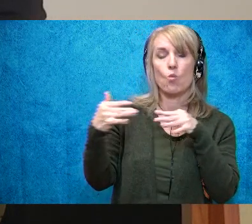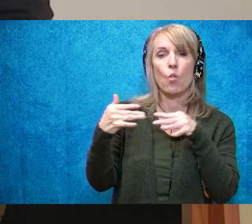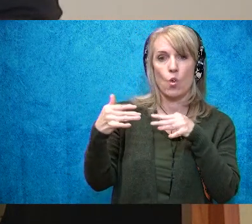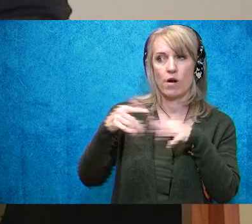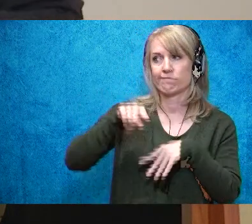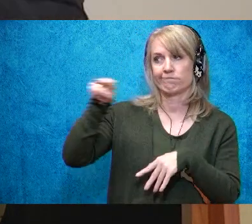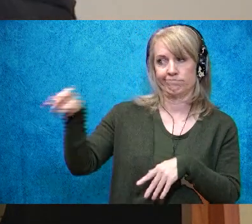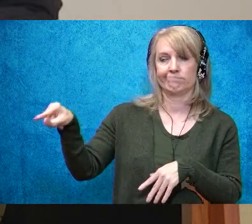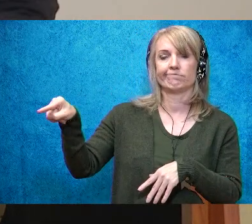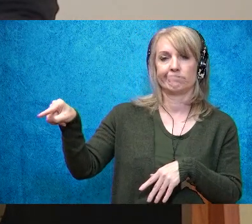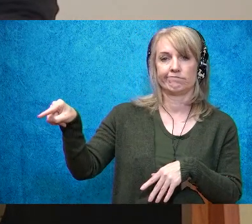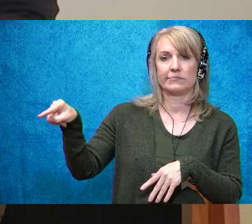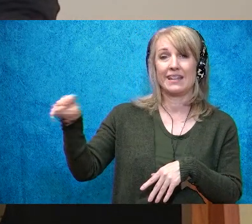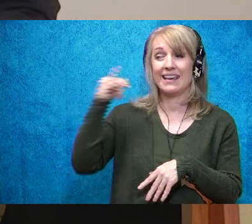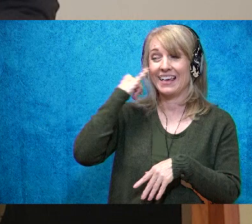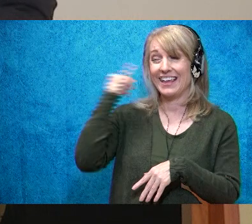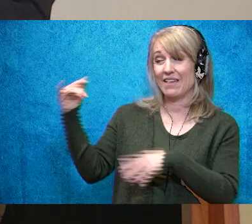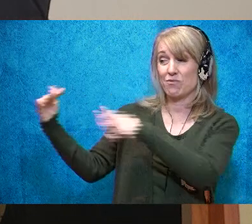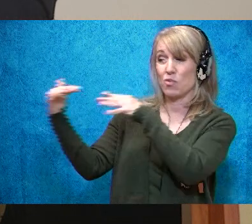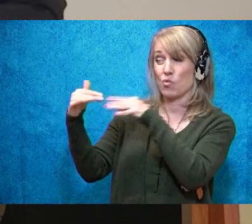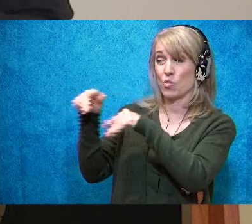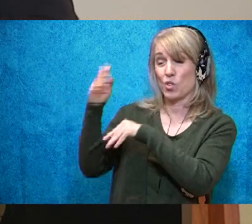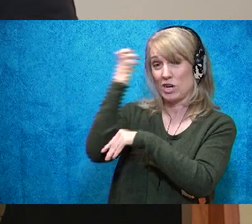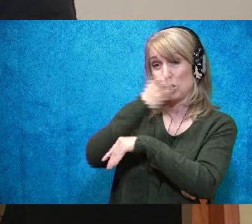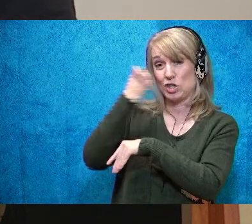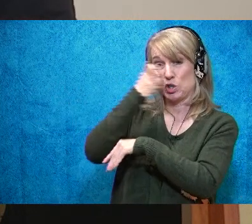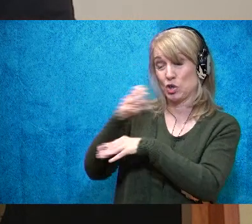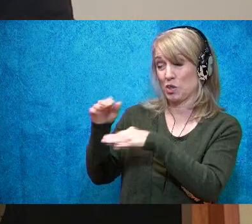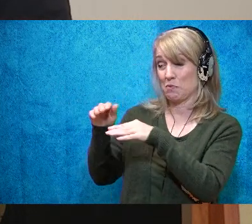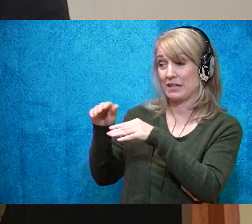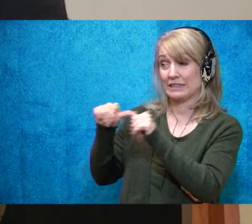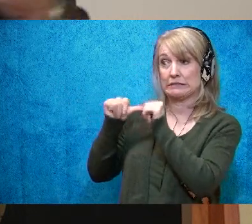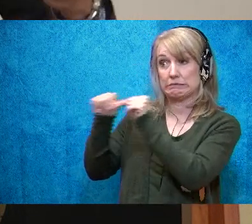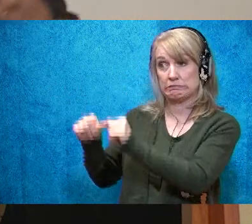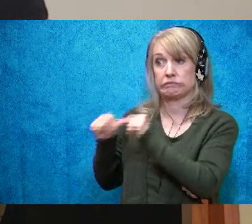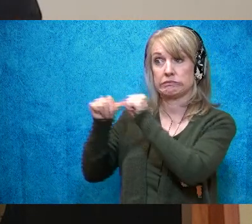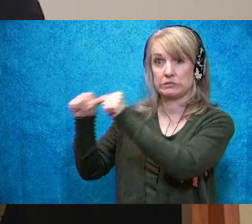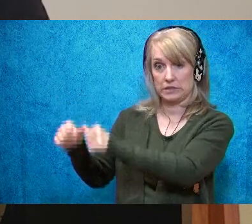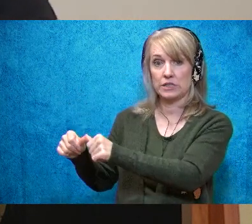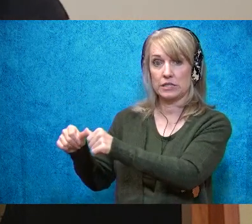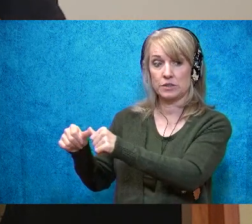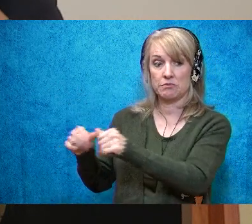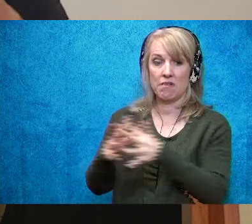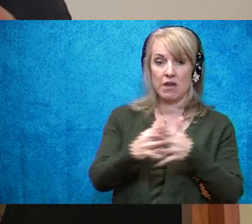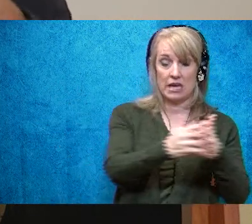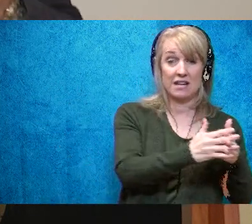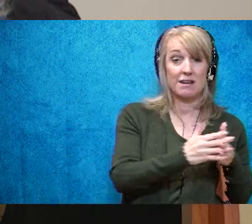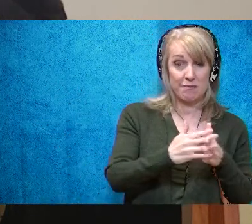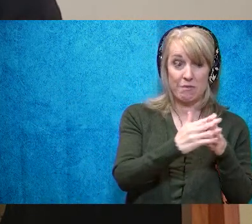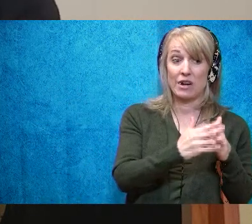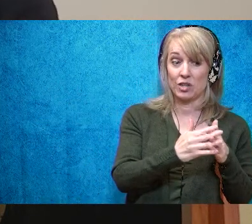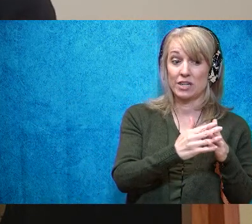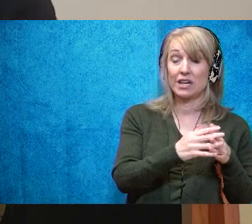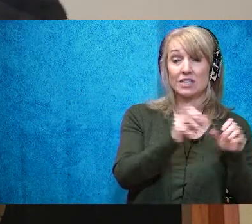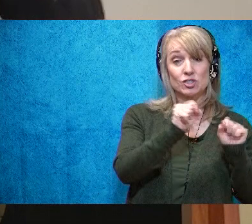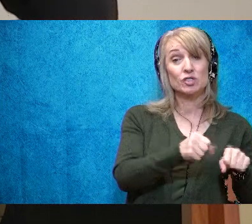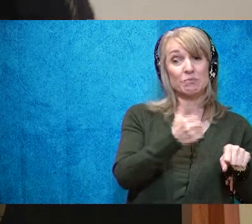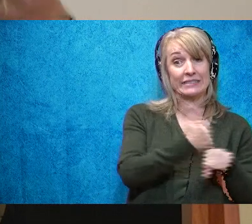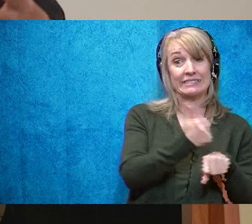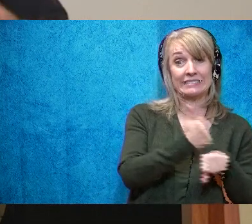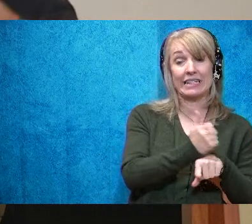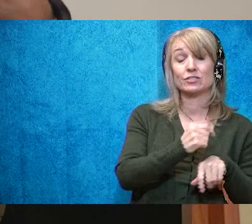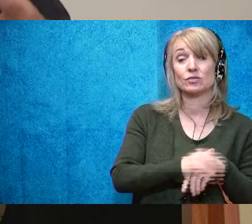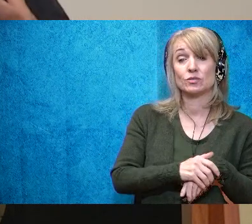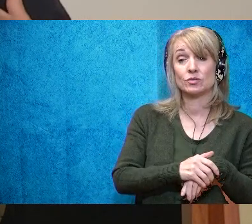Europe continues, it could threaten the United States. And in Lend-Lease, what are we doing? We're giving our defense,